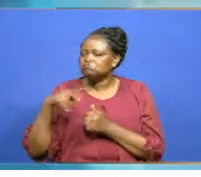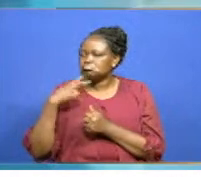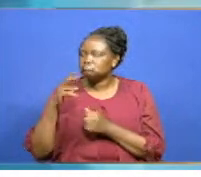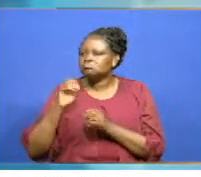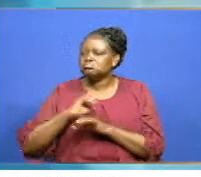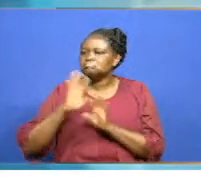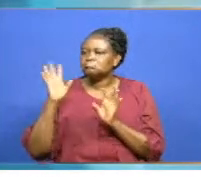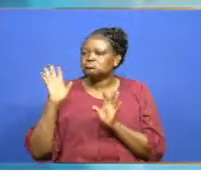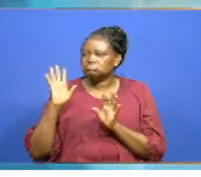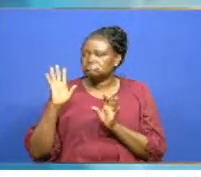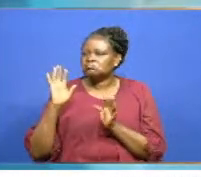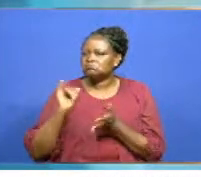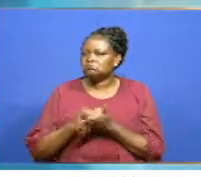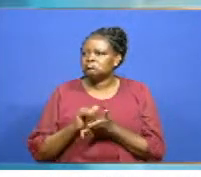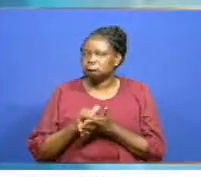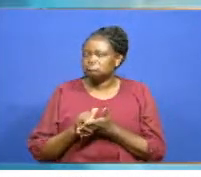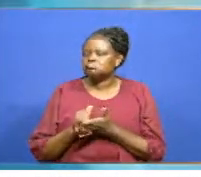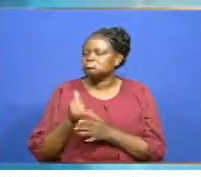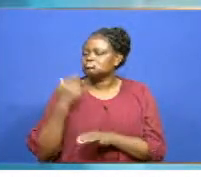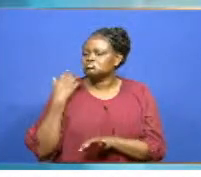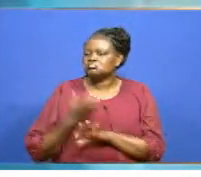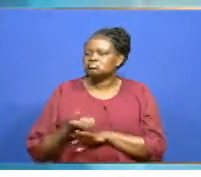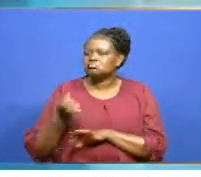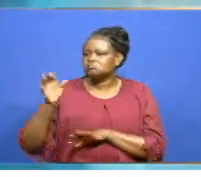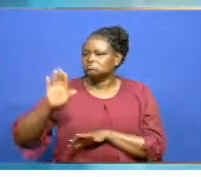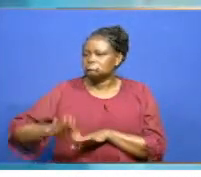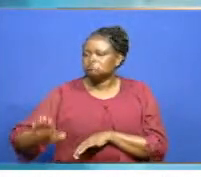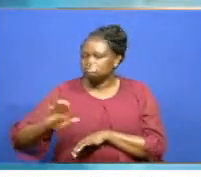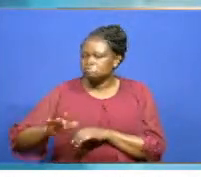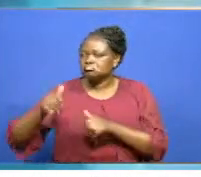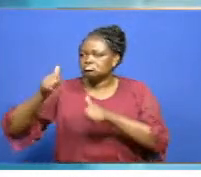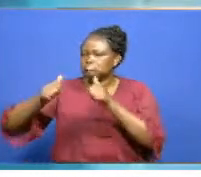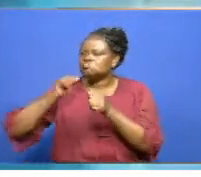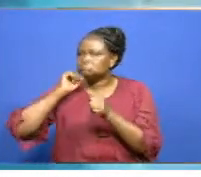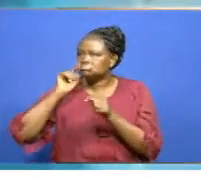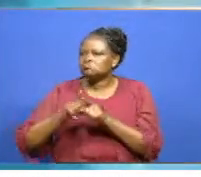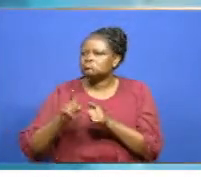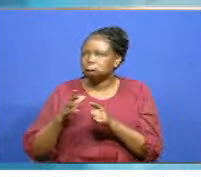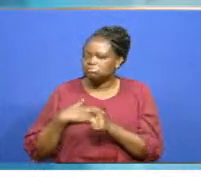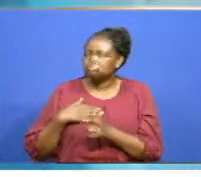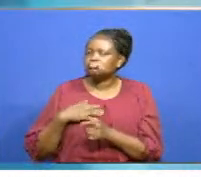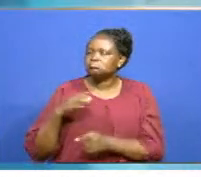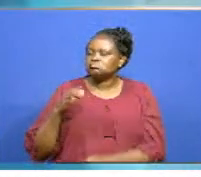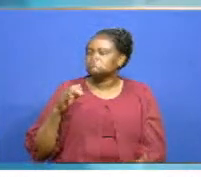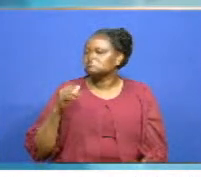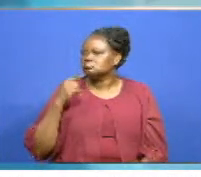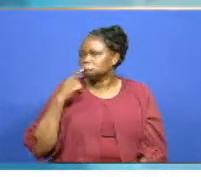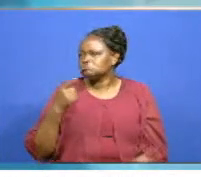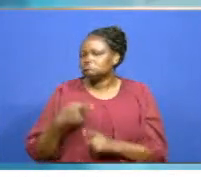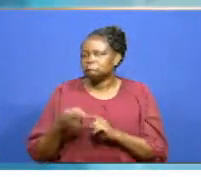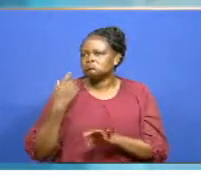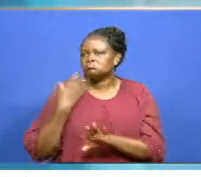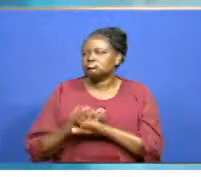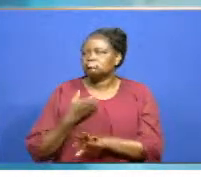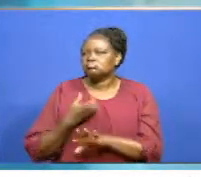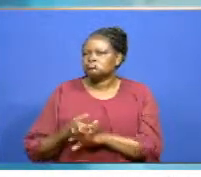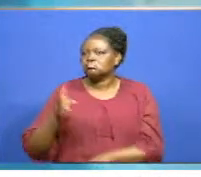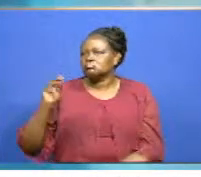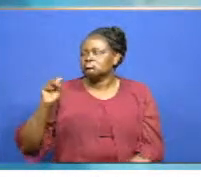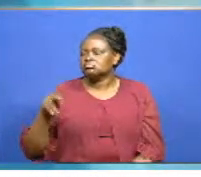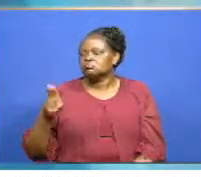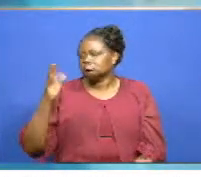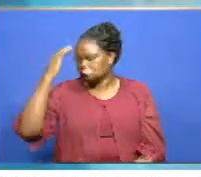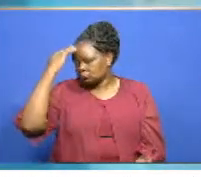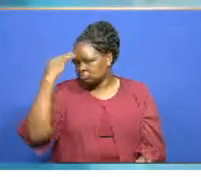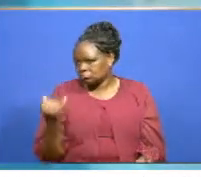clearly a very complex aspect, which my brother Churchill had mentioned, but now it's very complex in Matungu in the sense